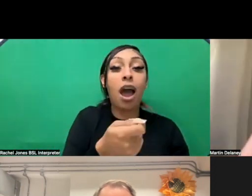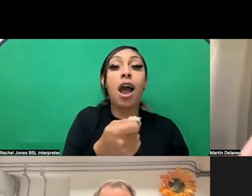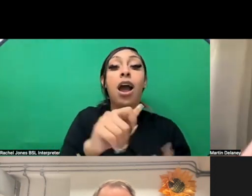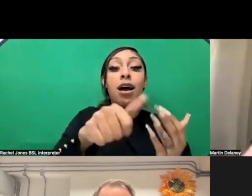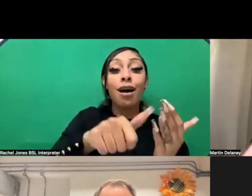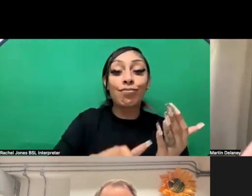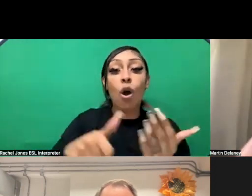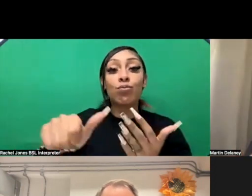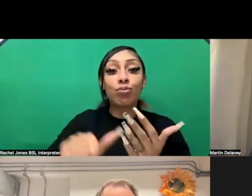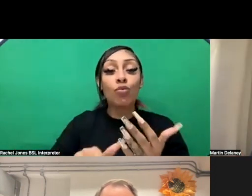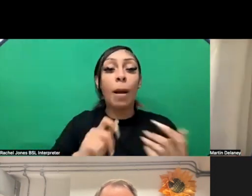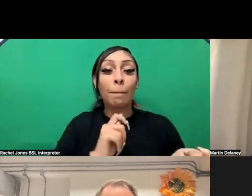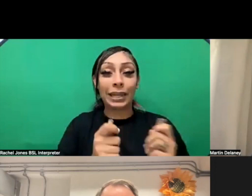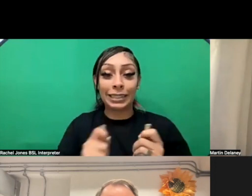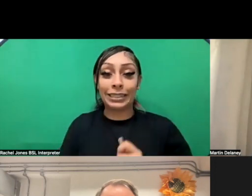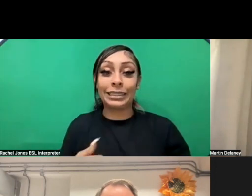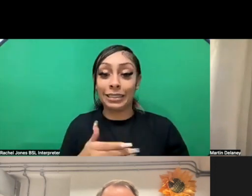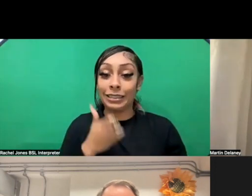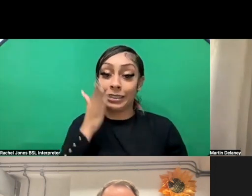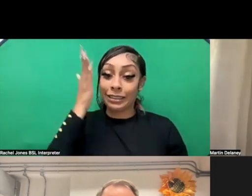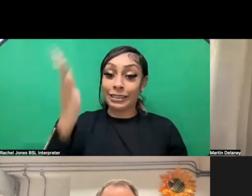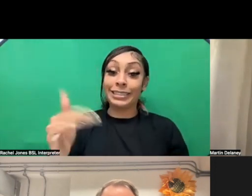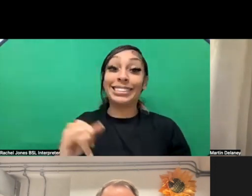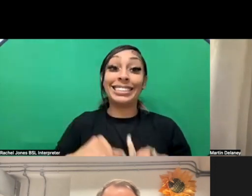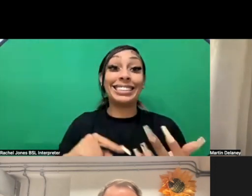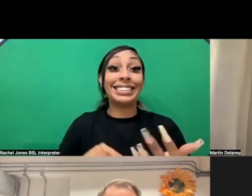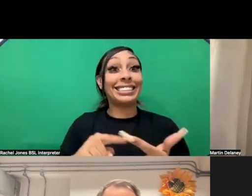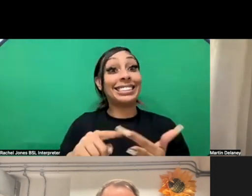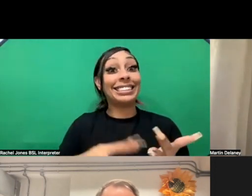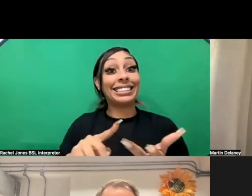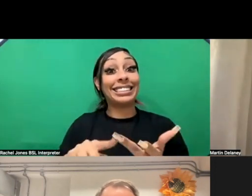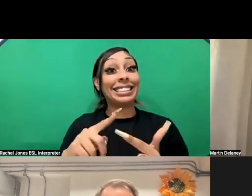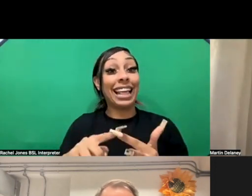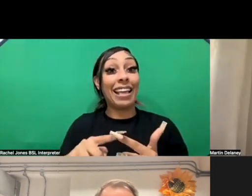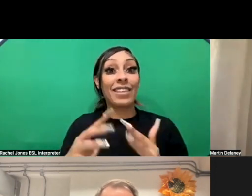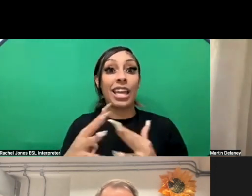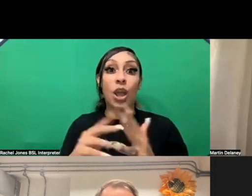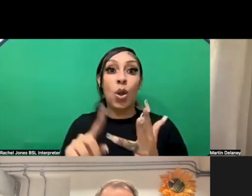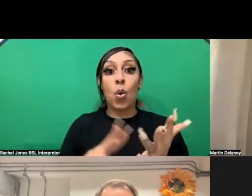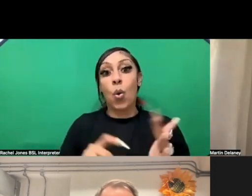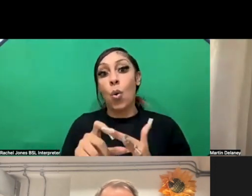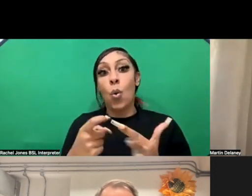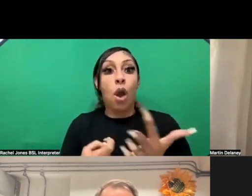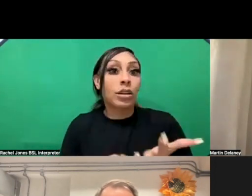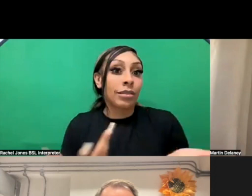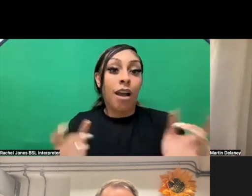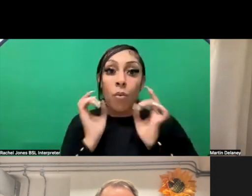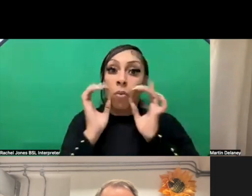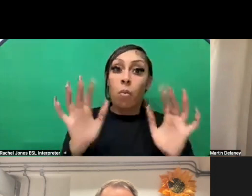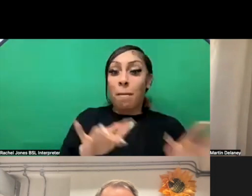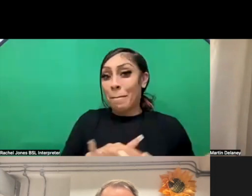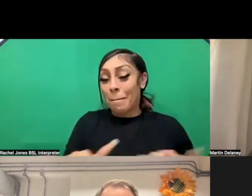such. So anyway, I went down to Stevie Wonder's studio, and I was very nervous because he was Stevie Wonder.